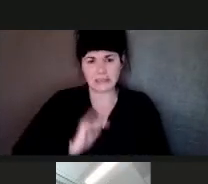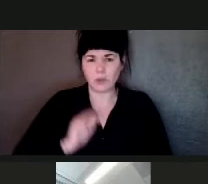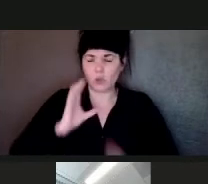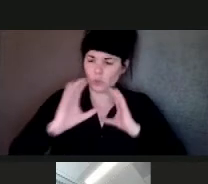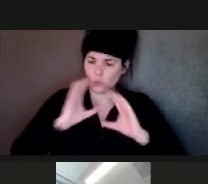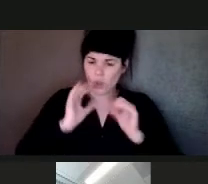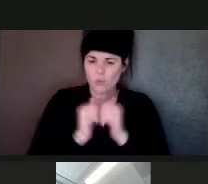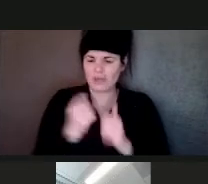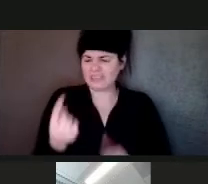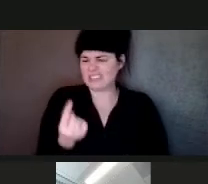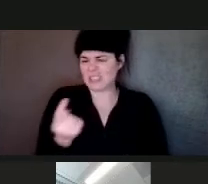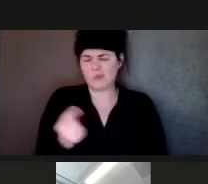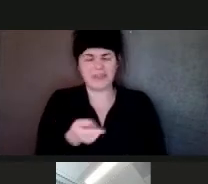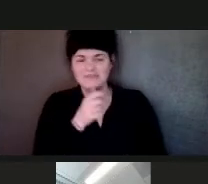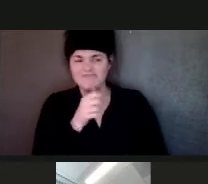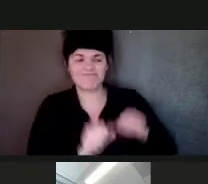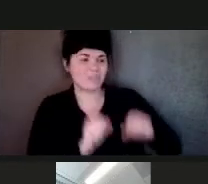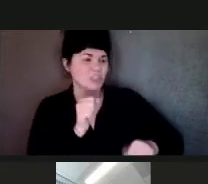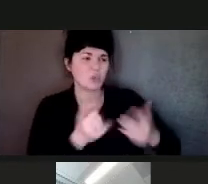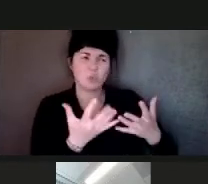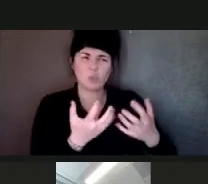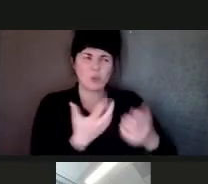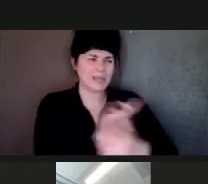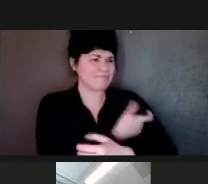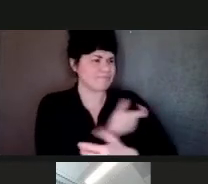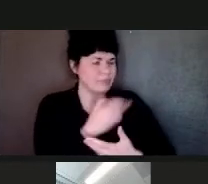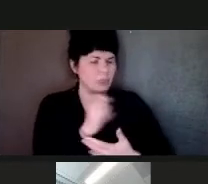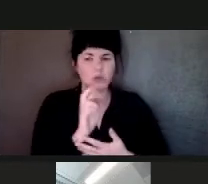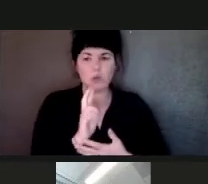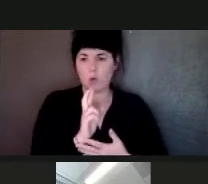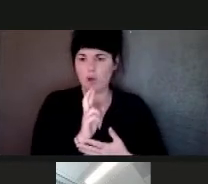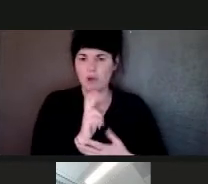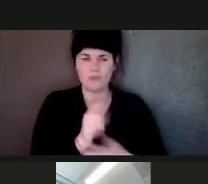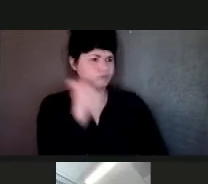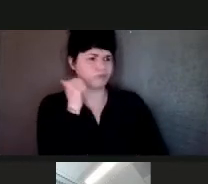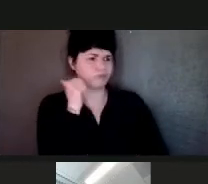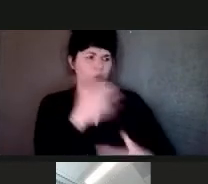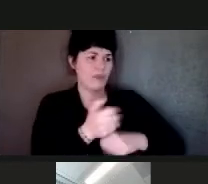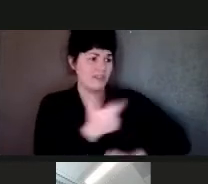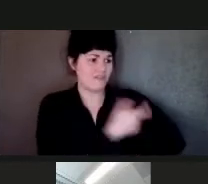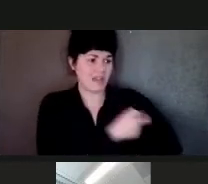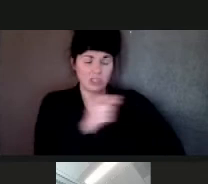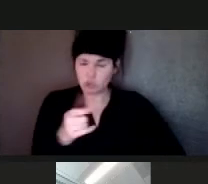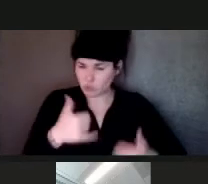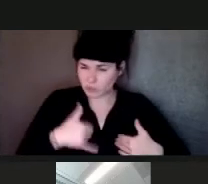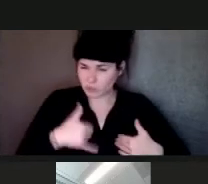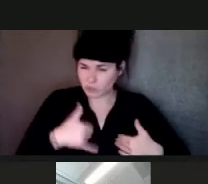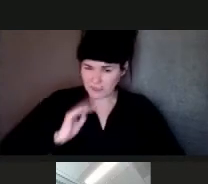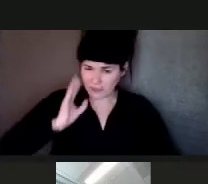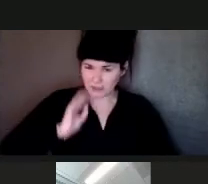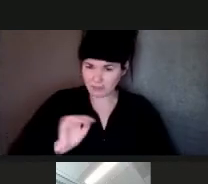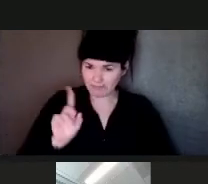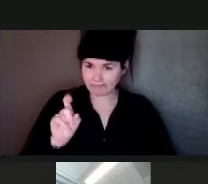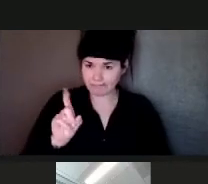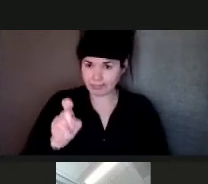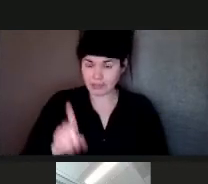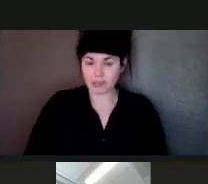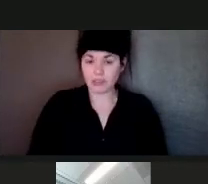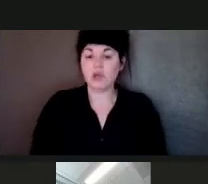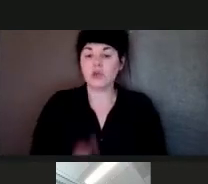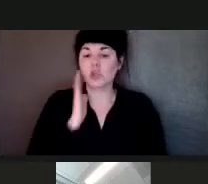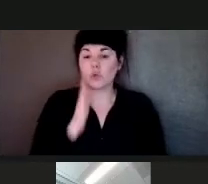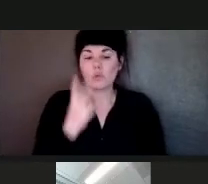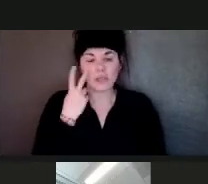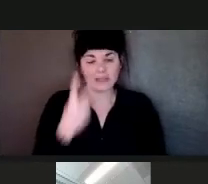getting the COVID-19 vaccine? So in a few moments here, you will see a poll that is launched, and we invite you to